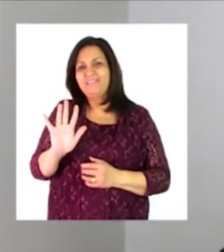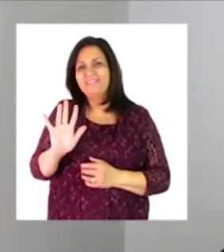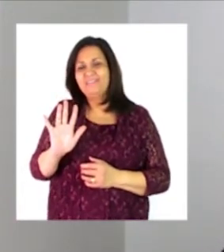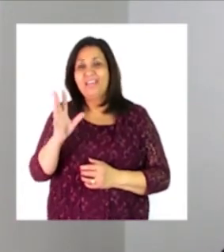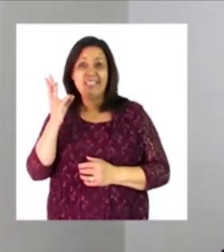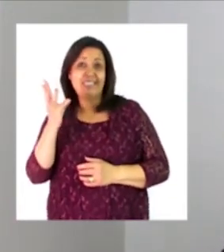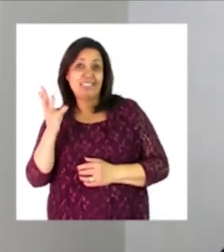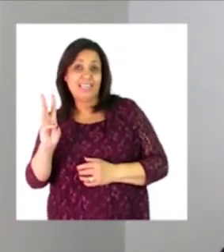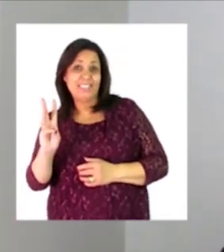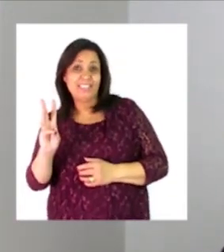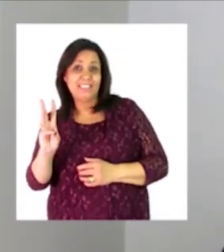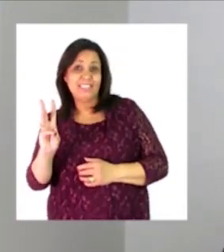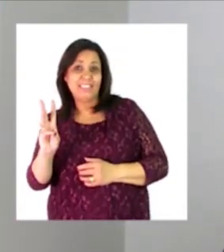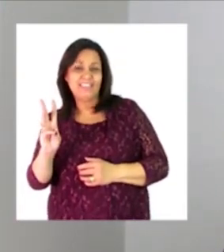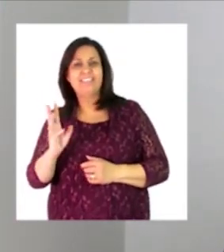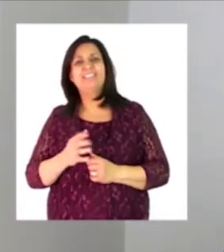5,